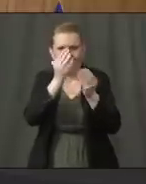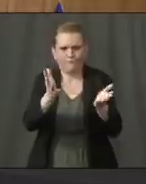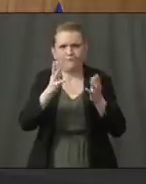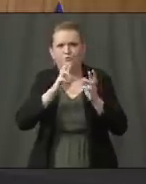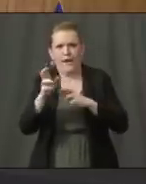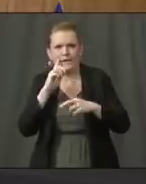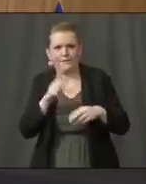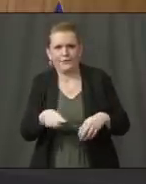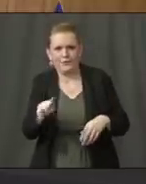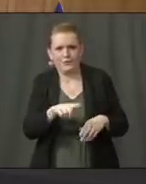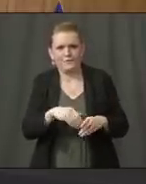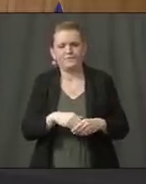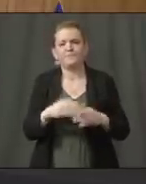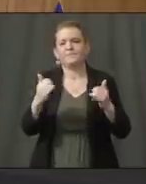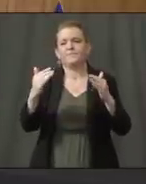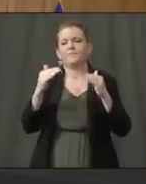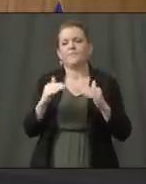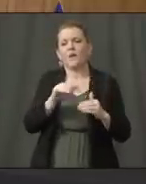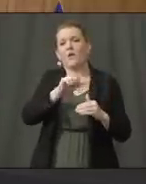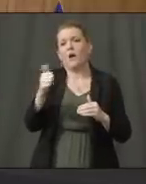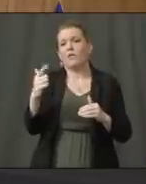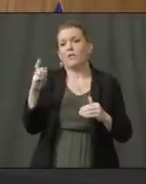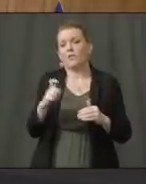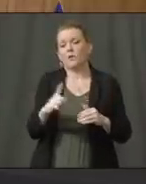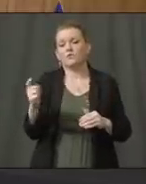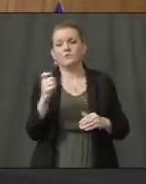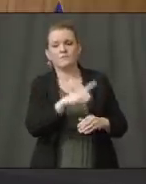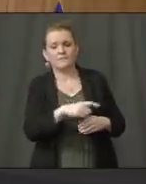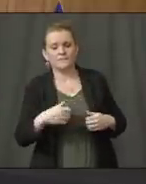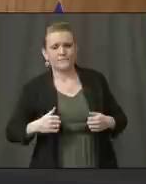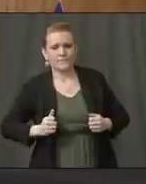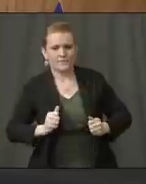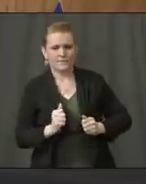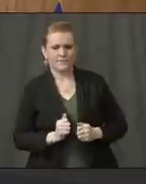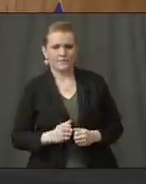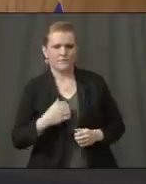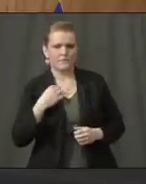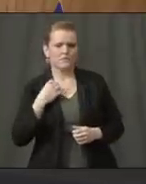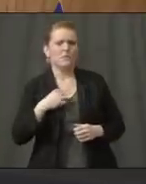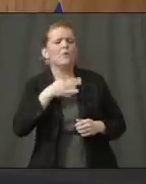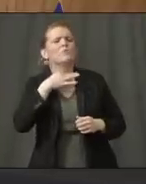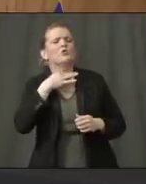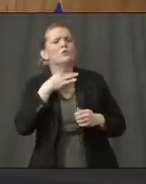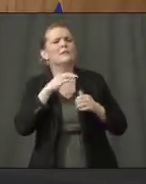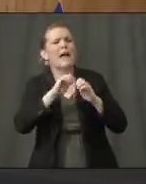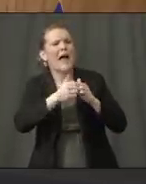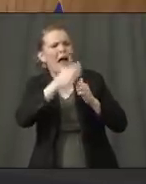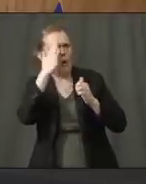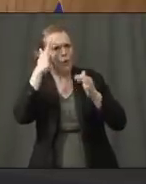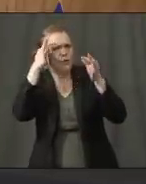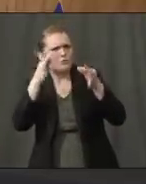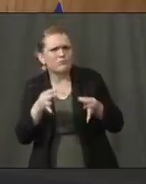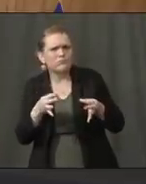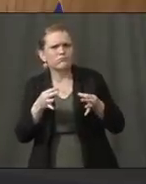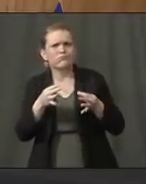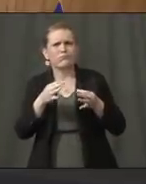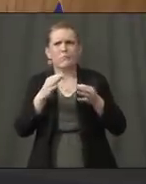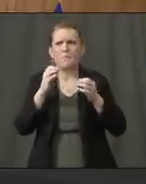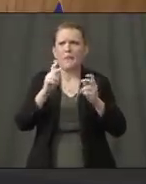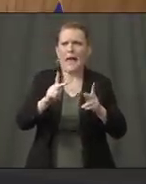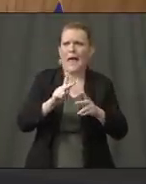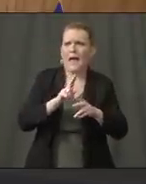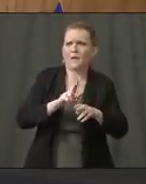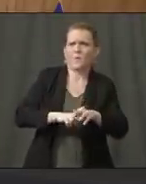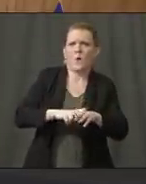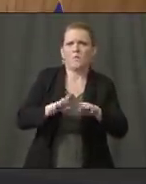Yes, Governor, just wanted to see, what the criteria is going to be when we reopen the state. Are we going to be doing this county by county like you see in